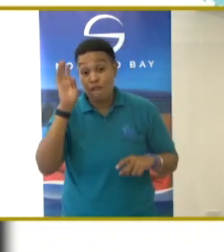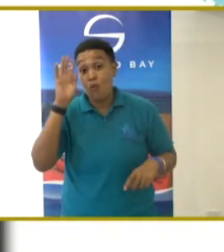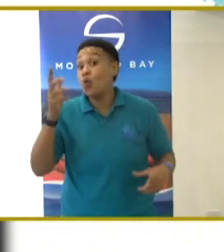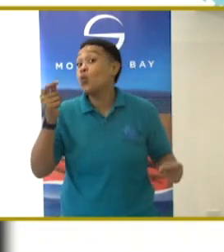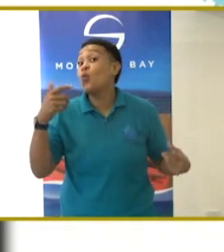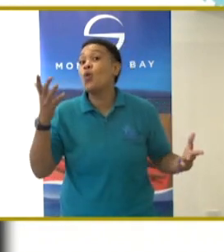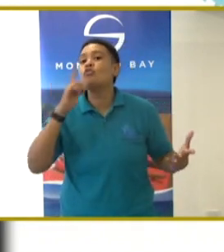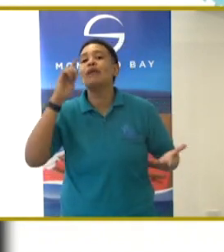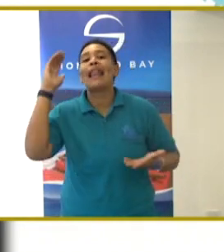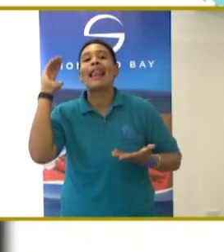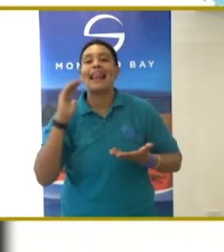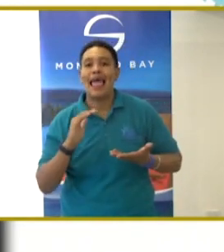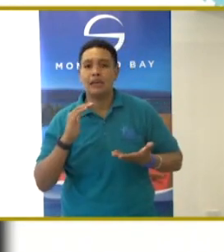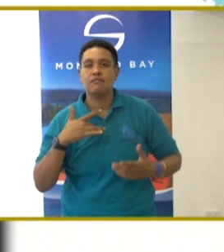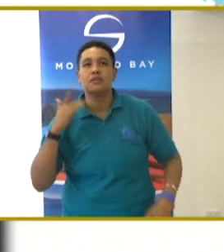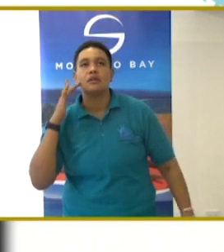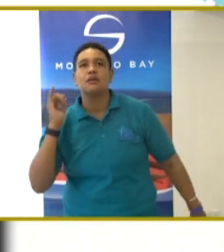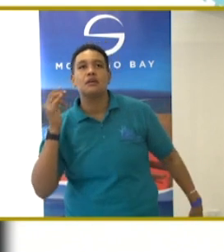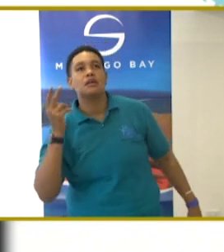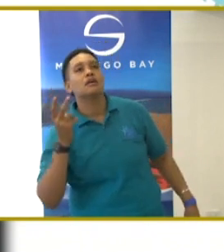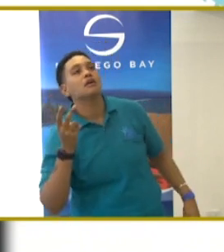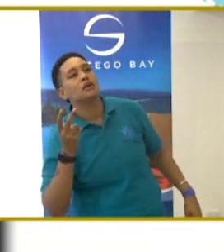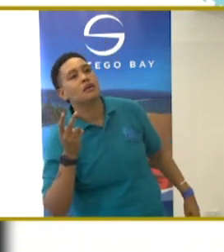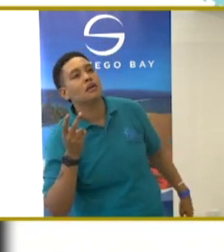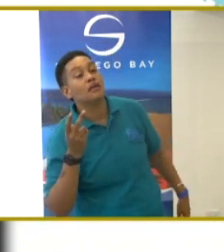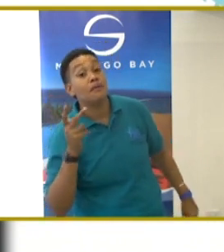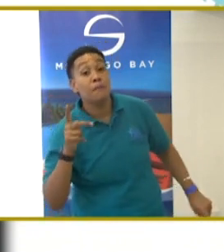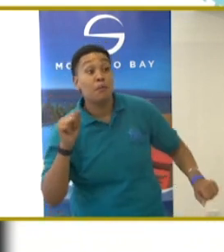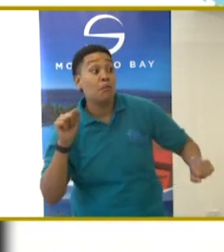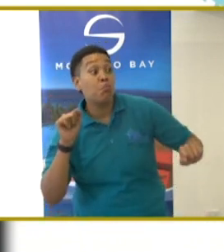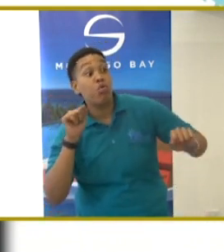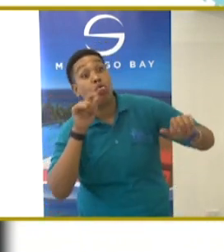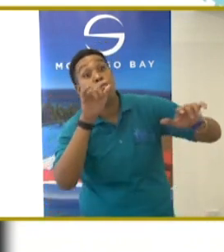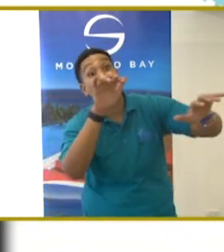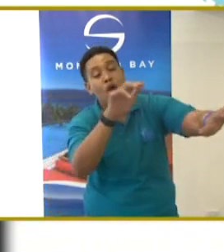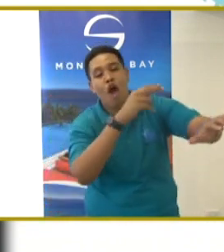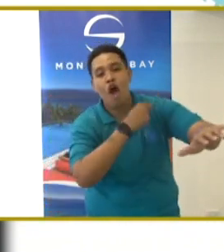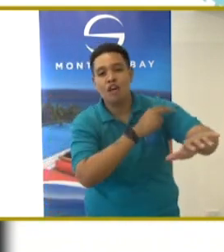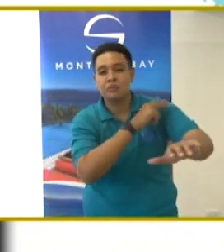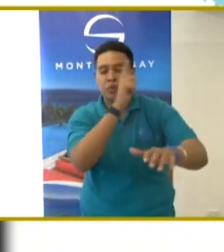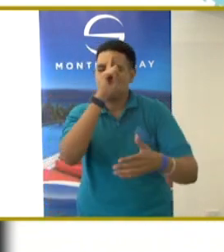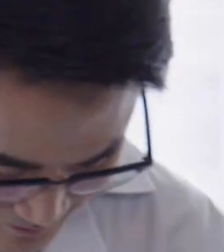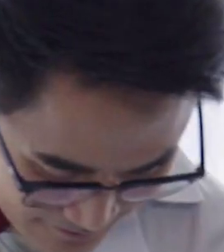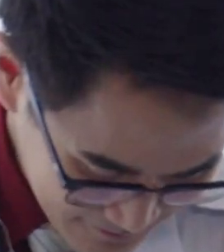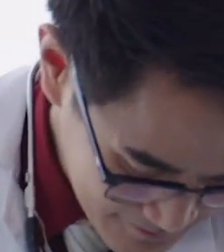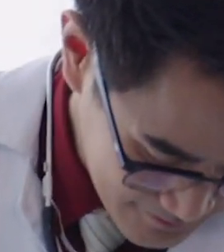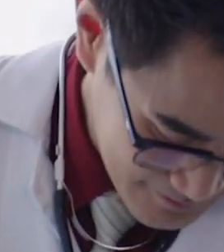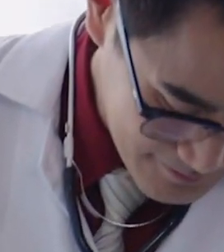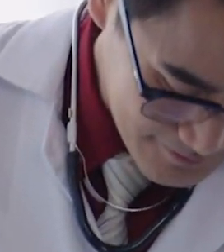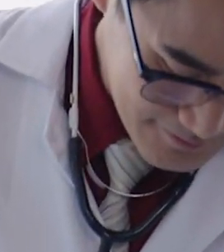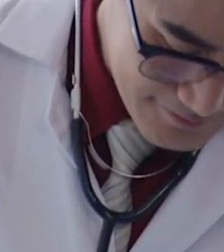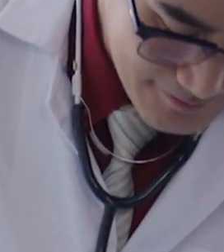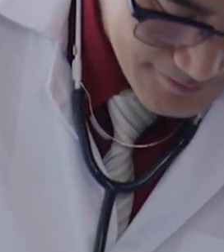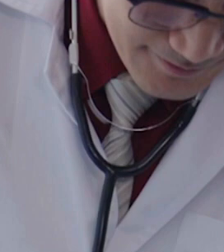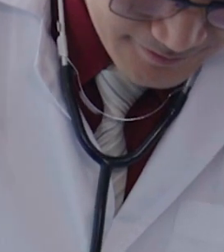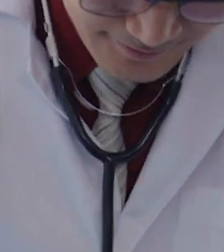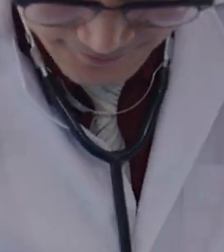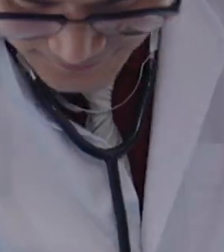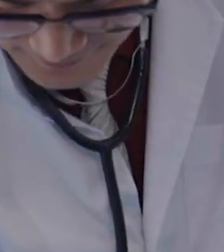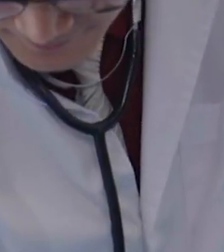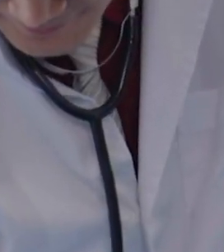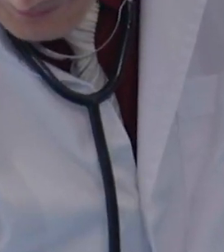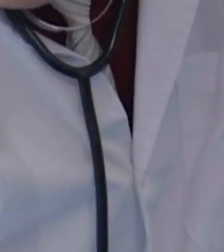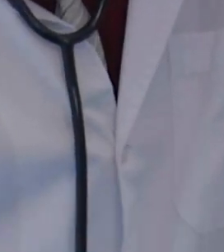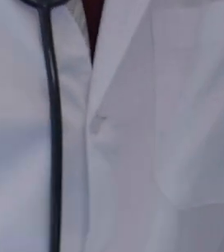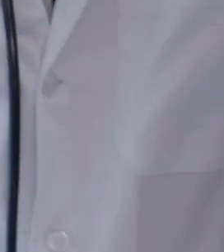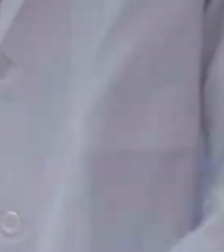be lessened. The hospitalization will be decreased. What has been shown when we